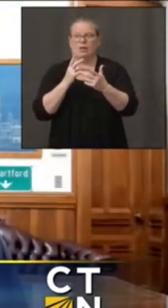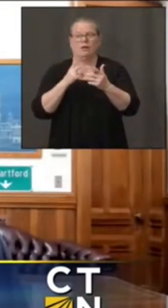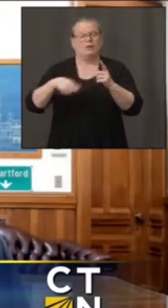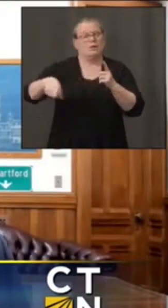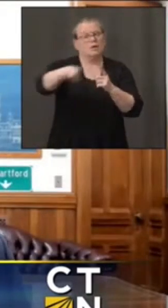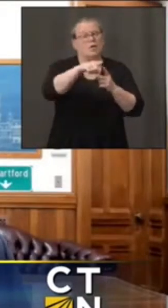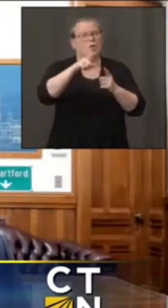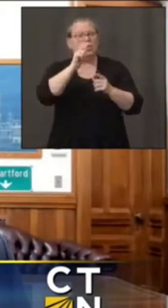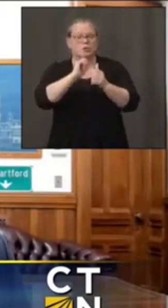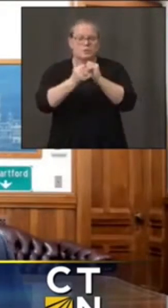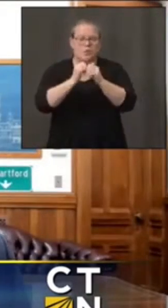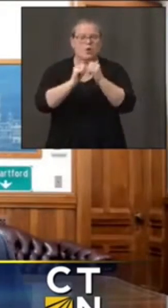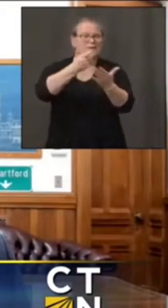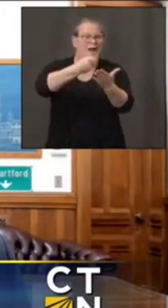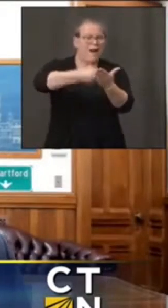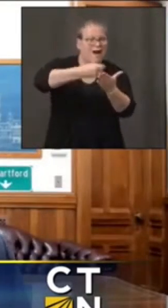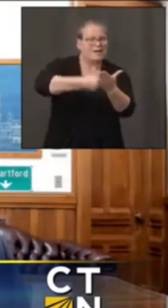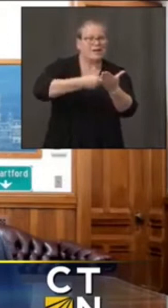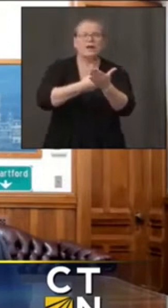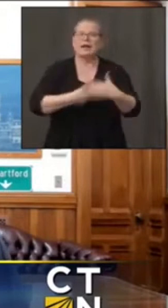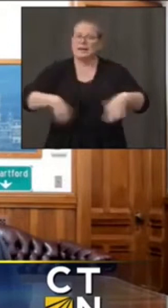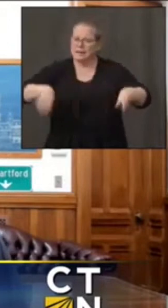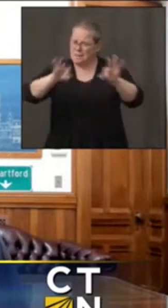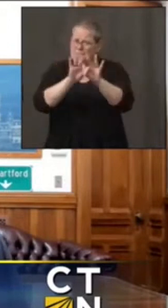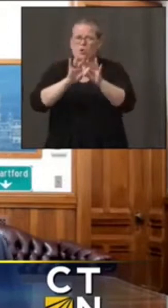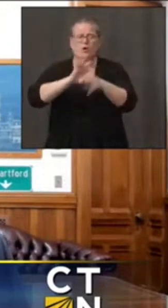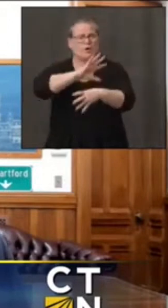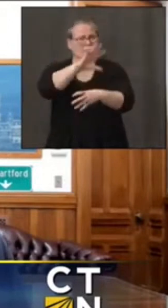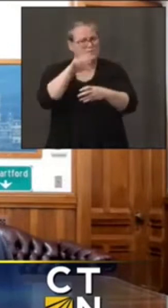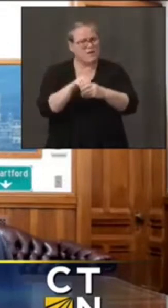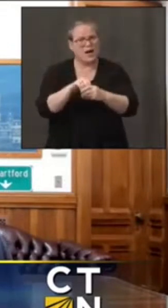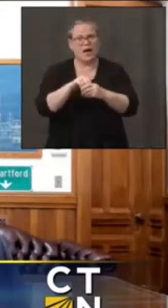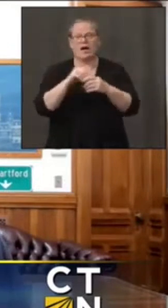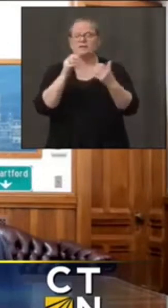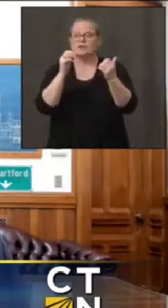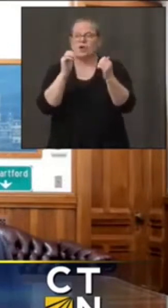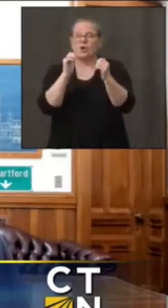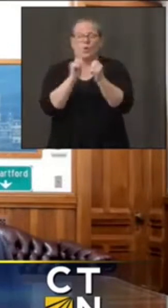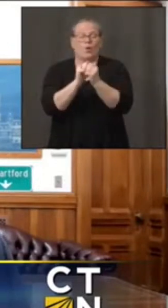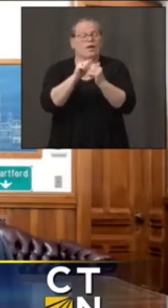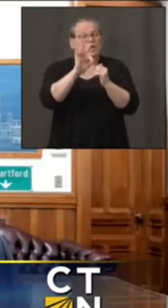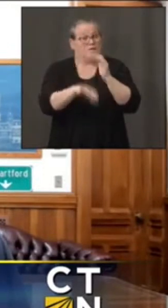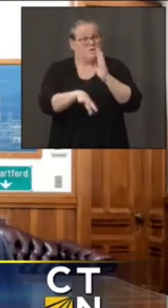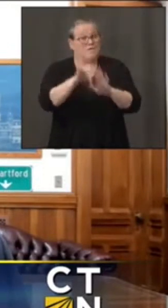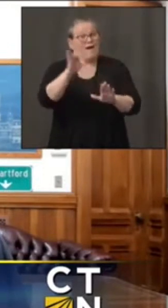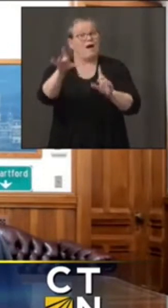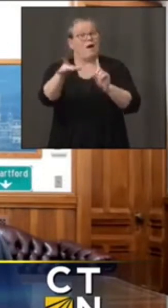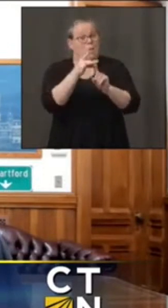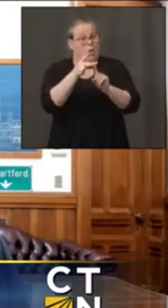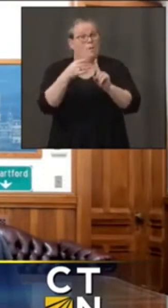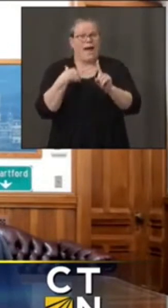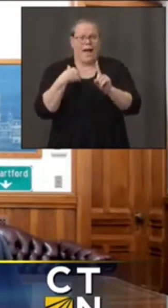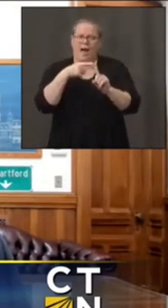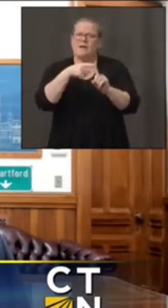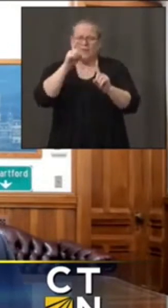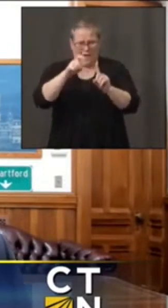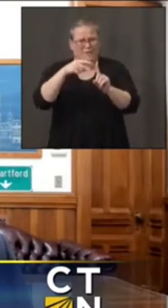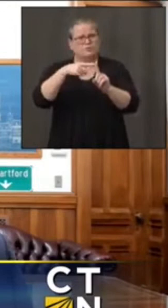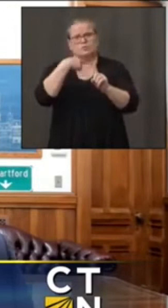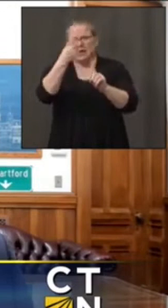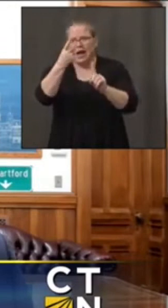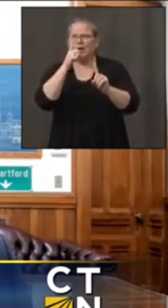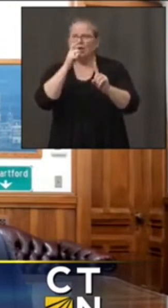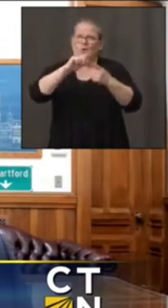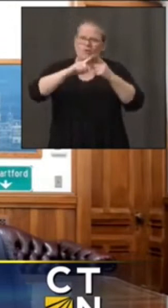they are participating in the contact tracing to make sure that we can limit any spread that can occur. But as the governor has